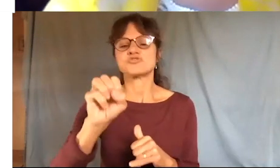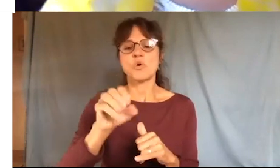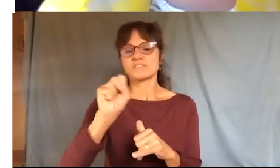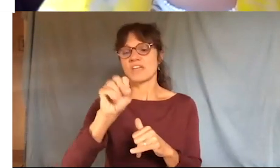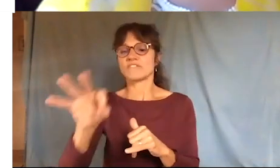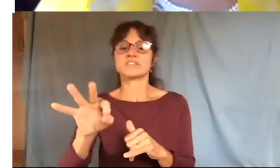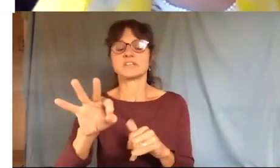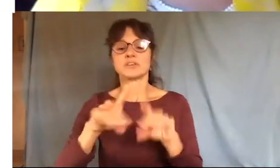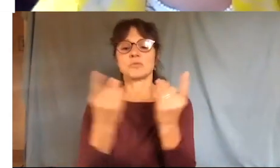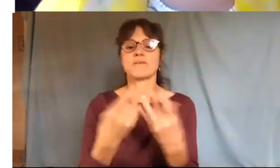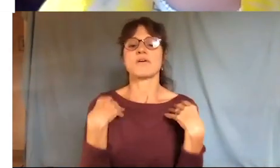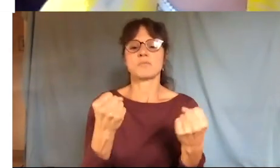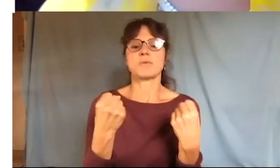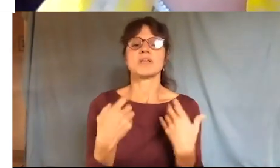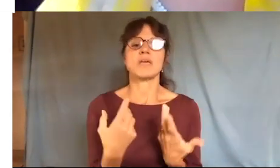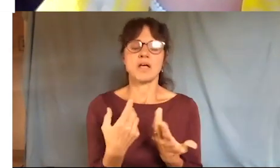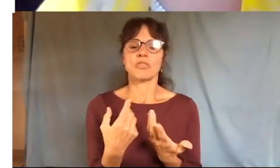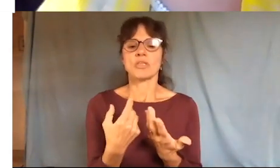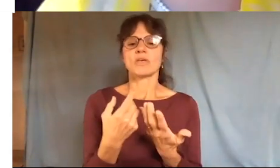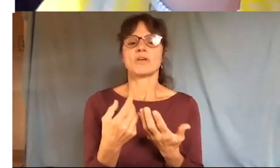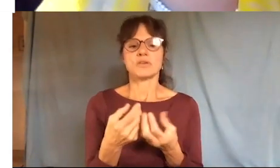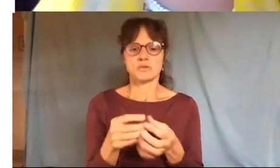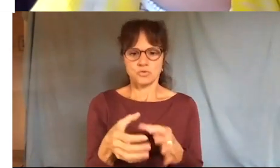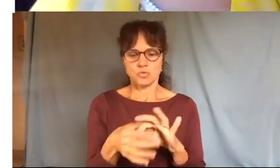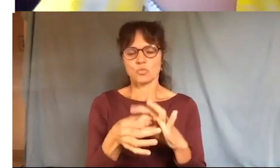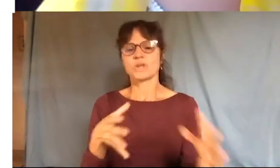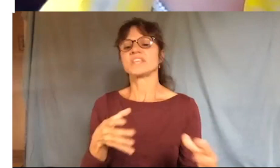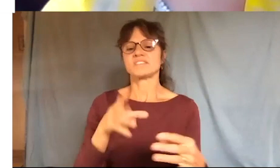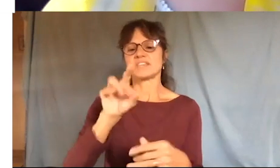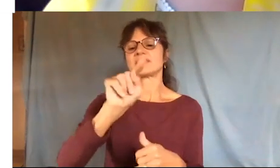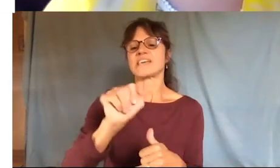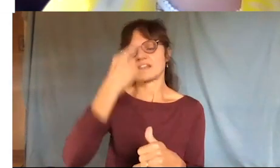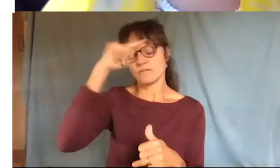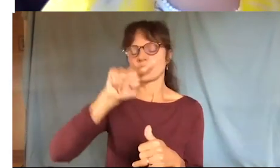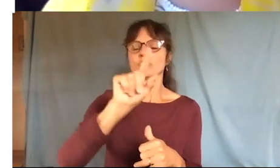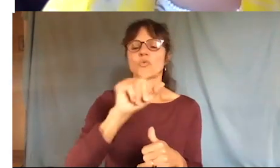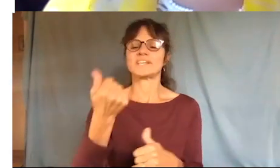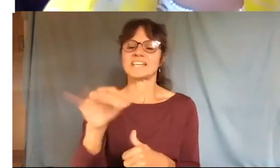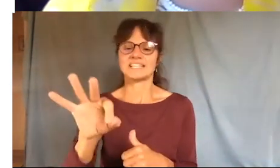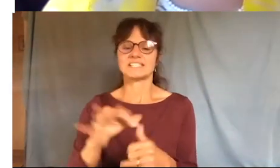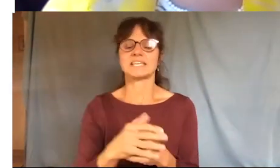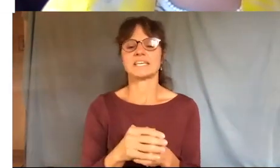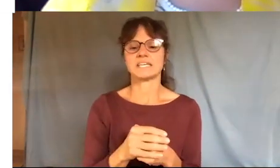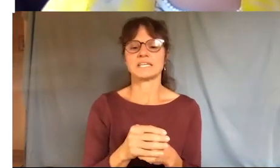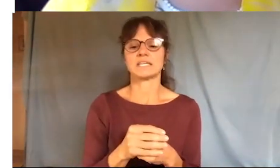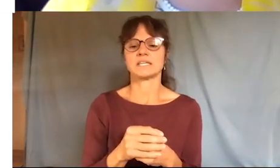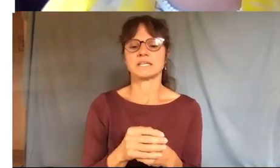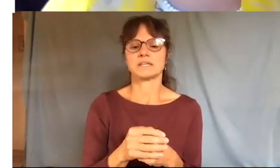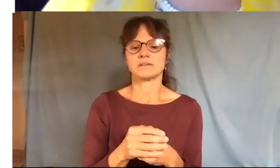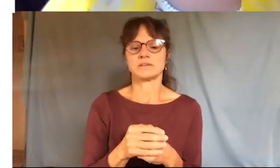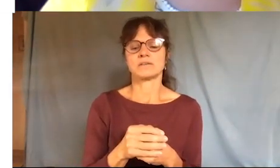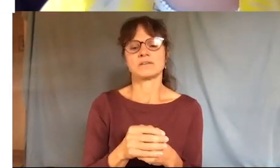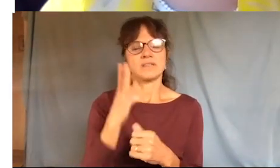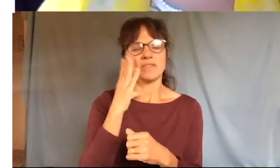of Public Health recently released the final overdose death data for 2019. They experienced